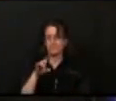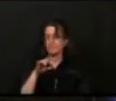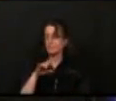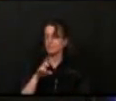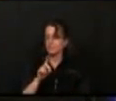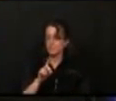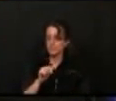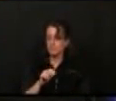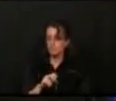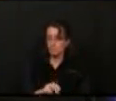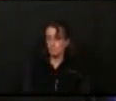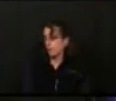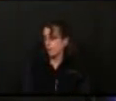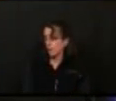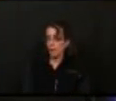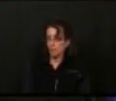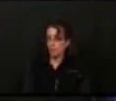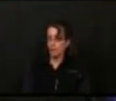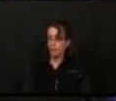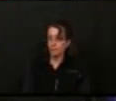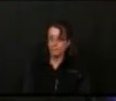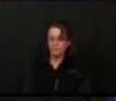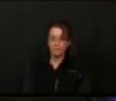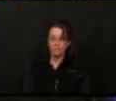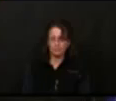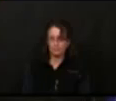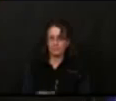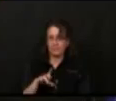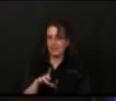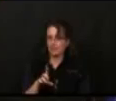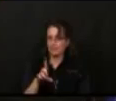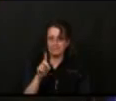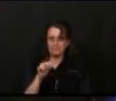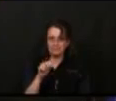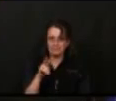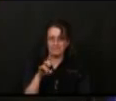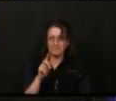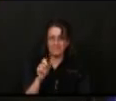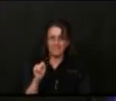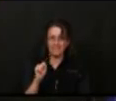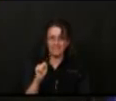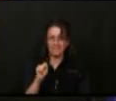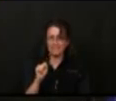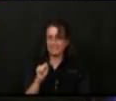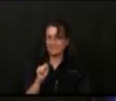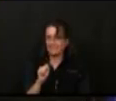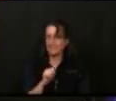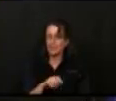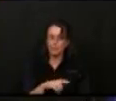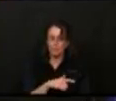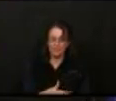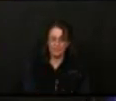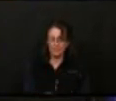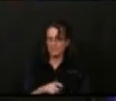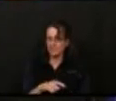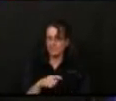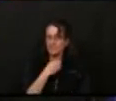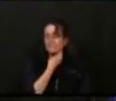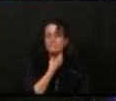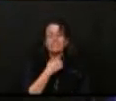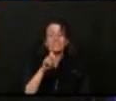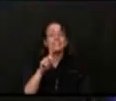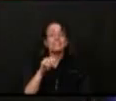like to elaborate a bit more on, although I appreciate your setting the expectation level really low, but